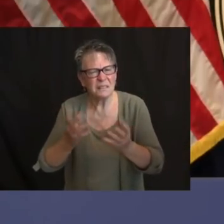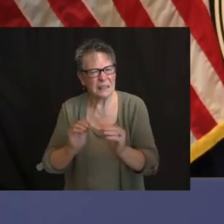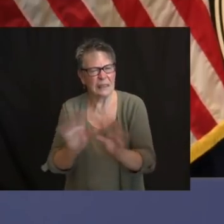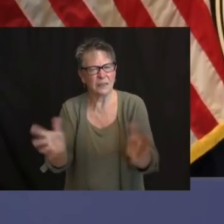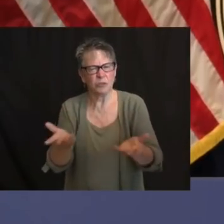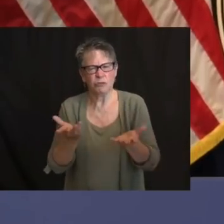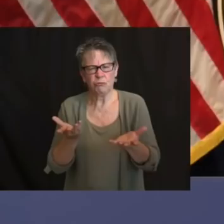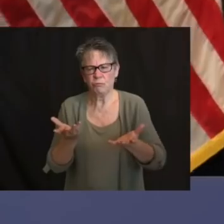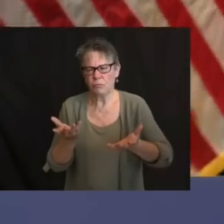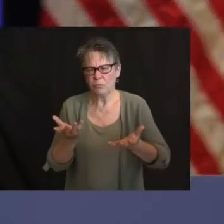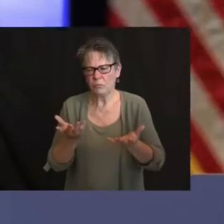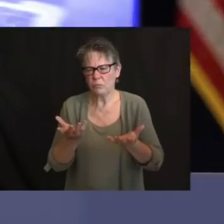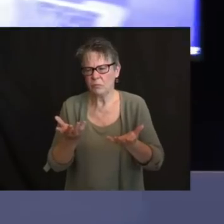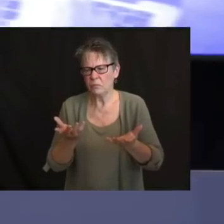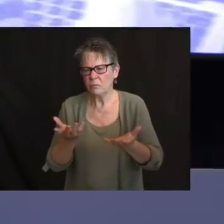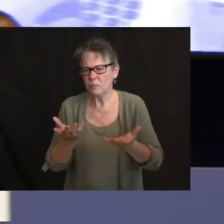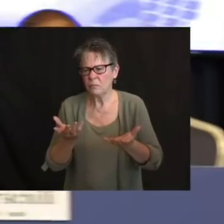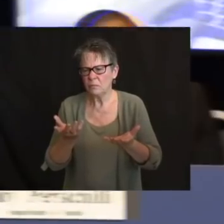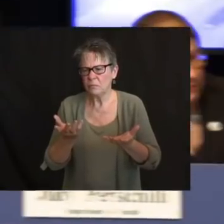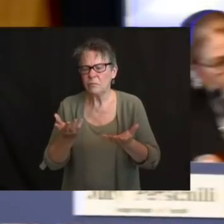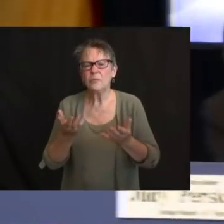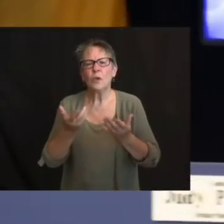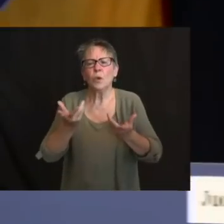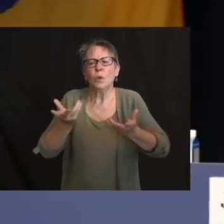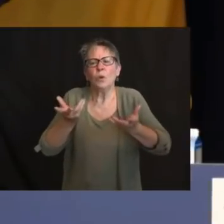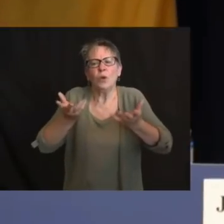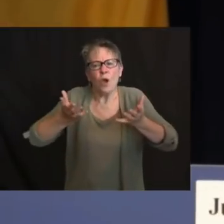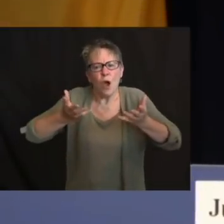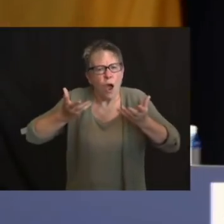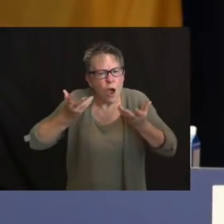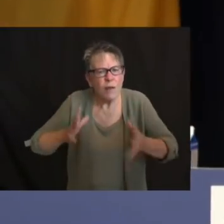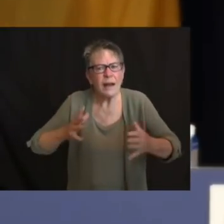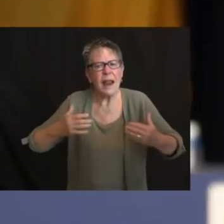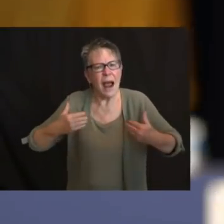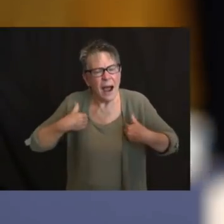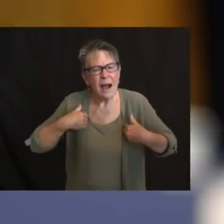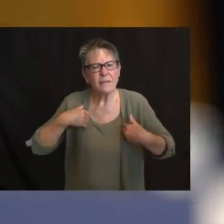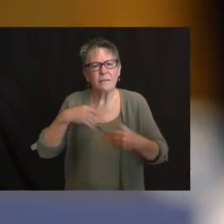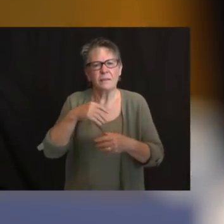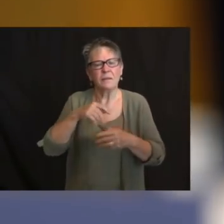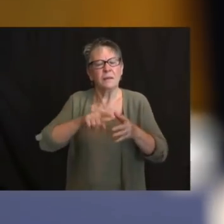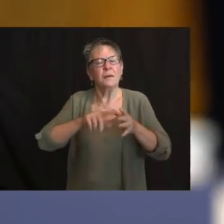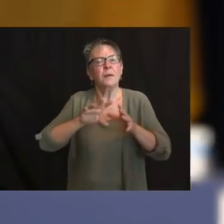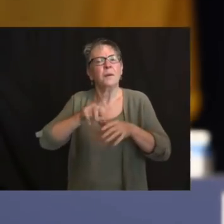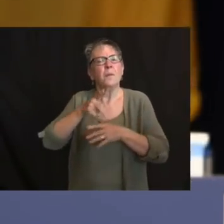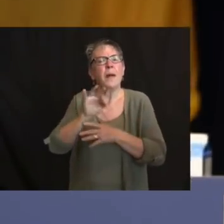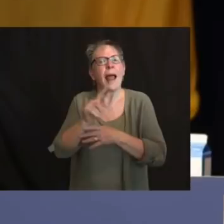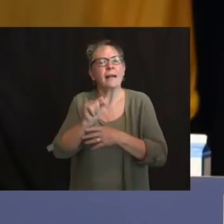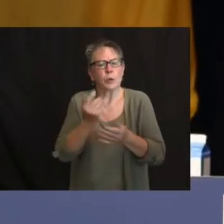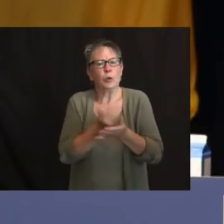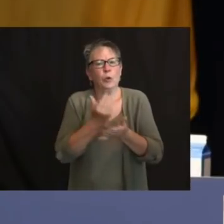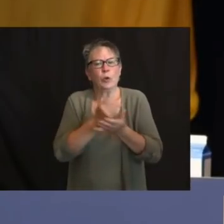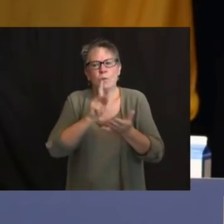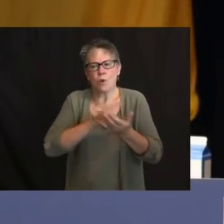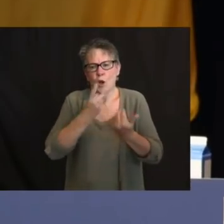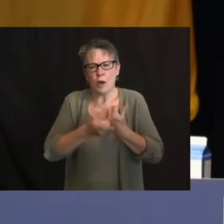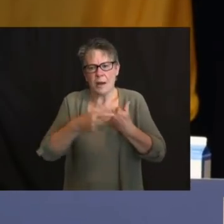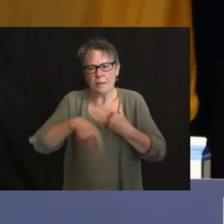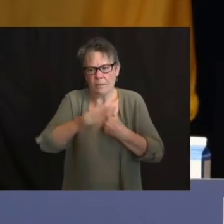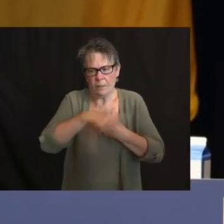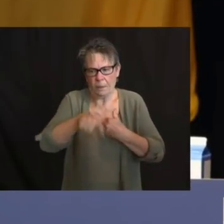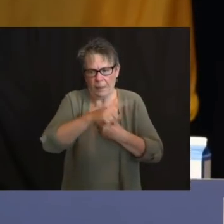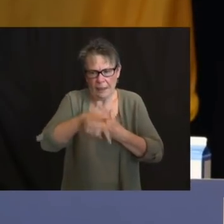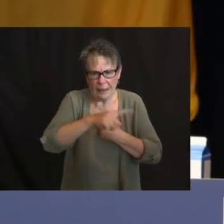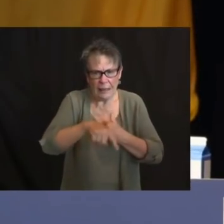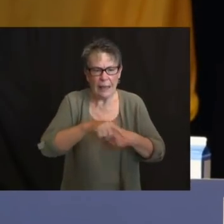the technology program was launched in Camden. My understanding is Rutgers is starting their training modules on Monday, but we